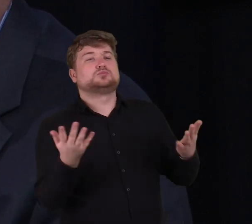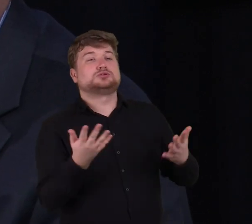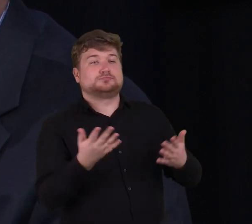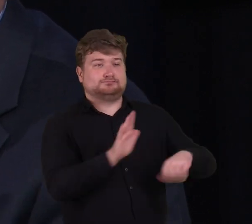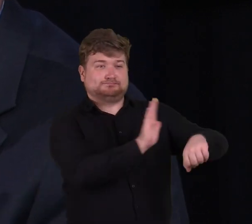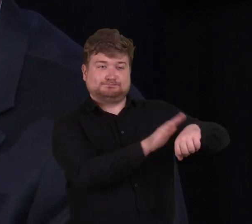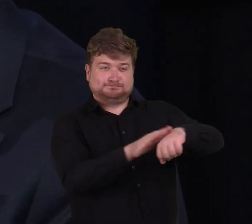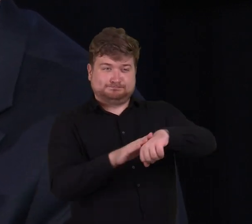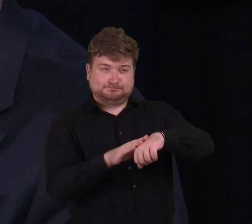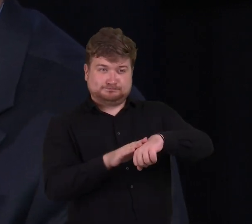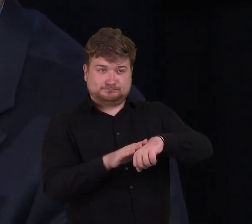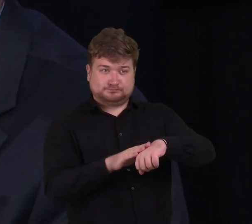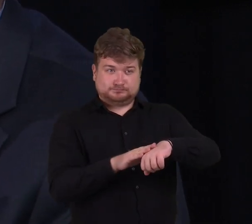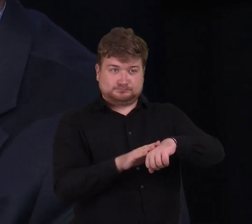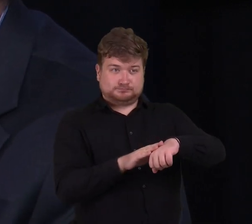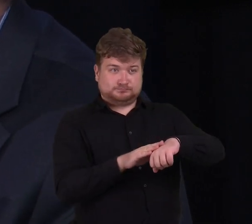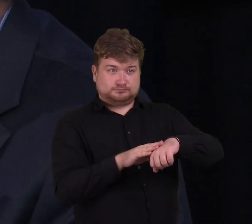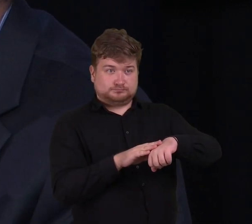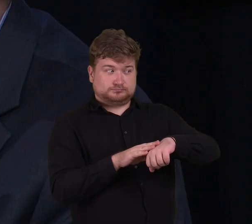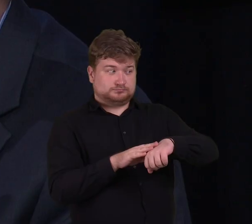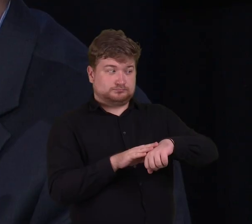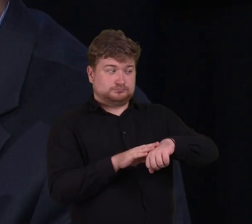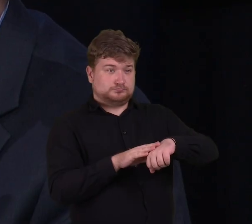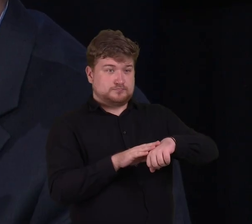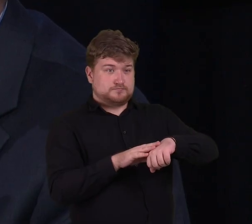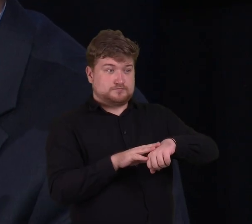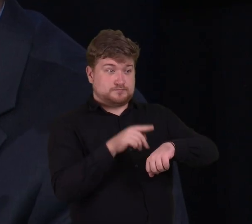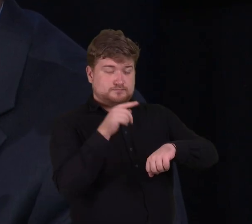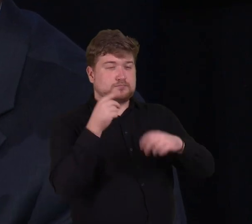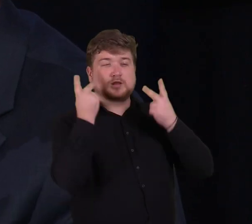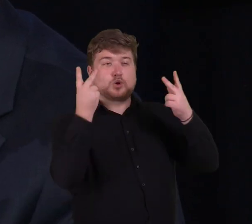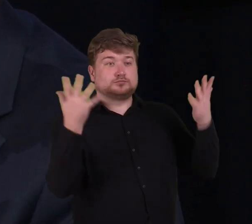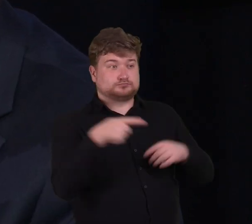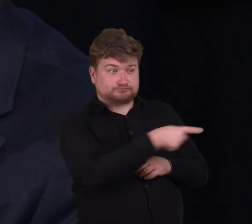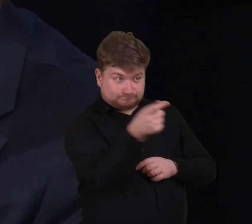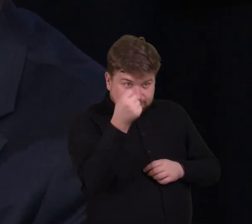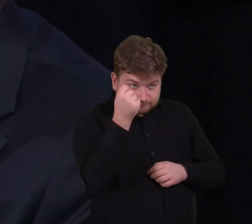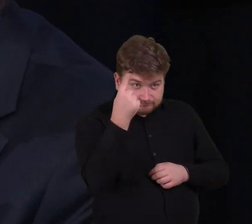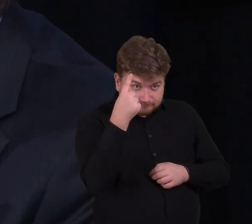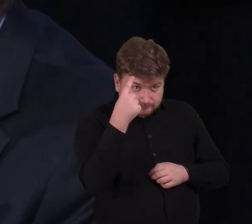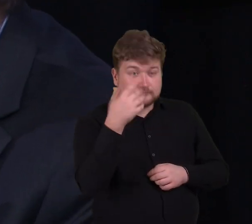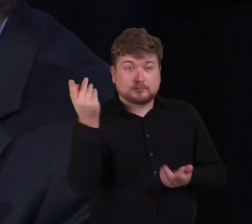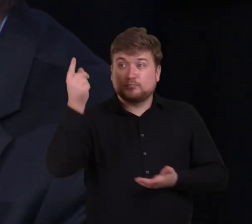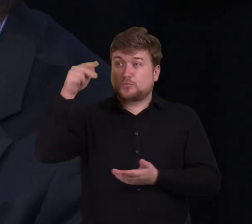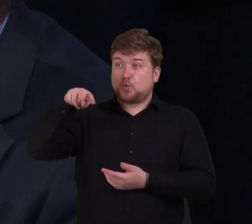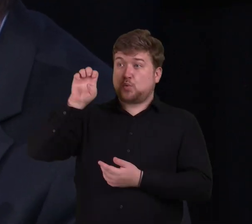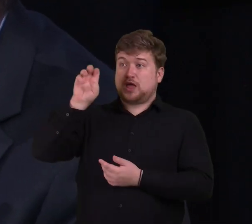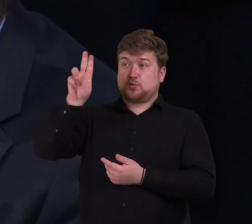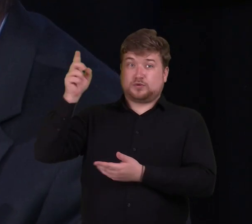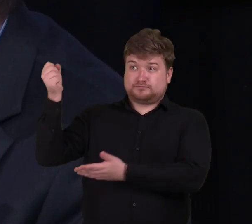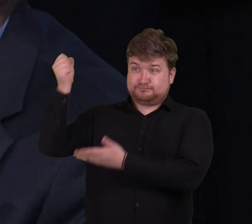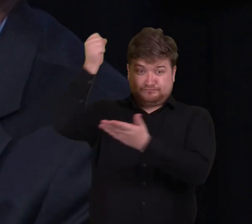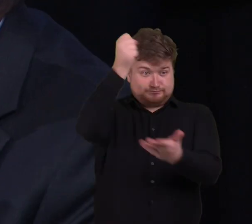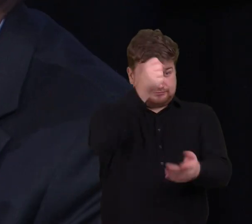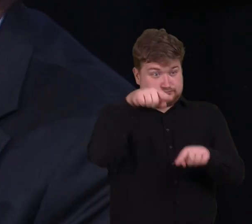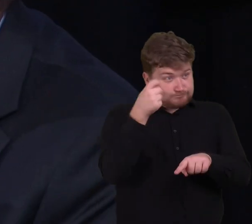money the European Union does invest is a very important means for problem